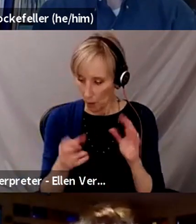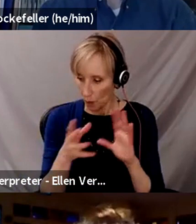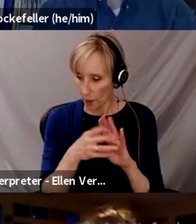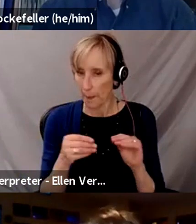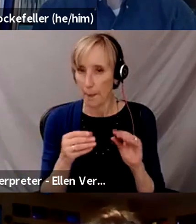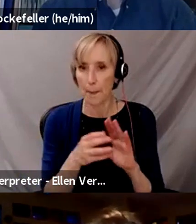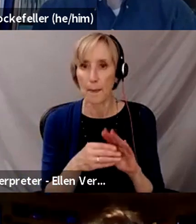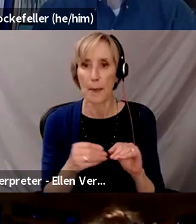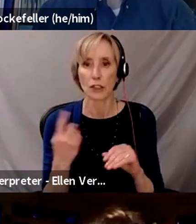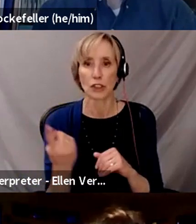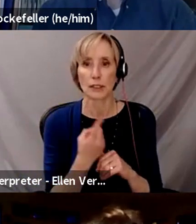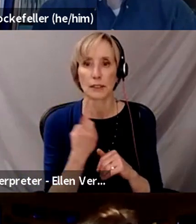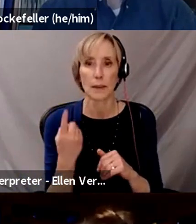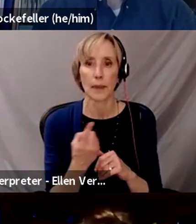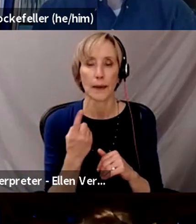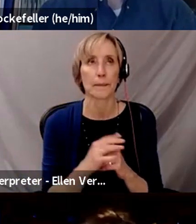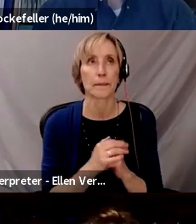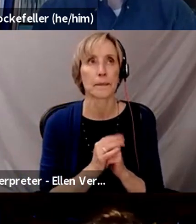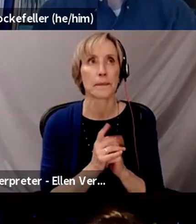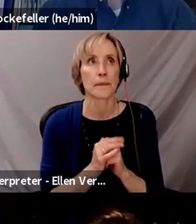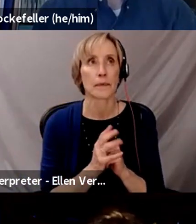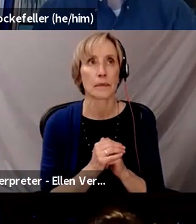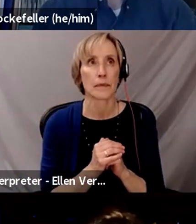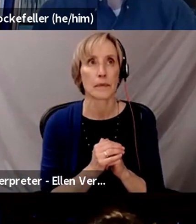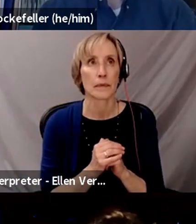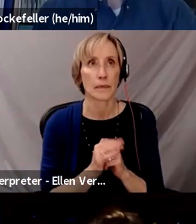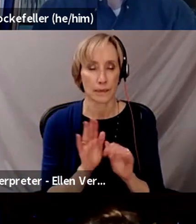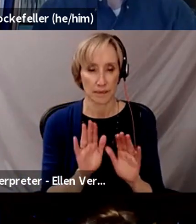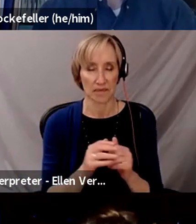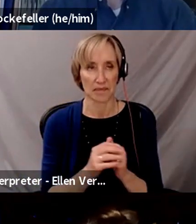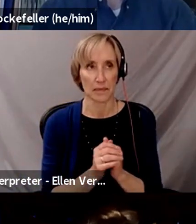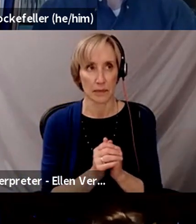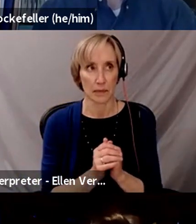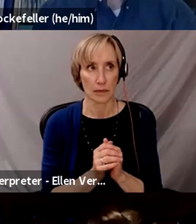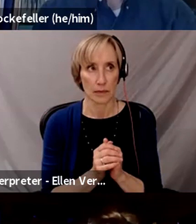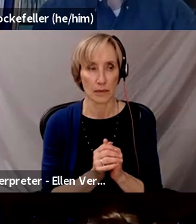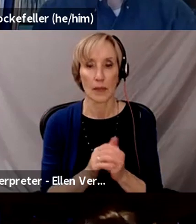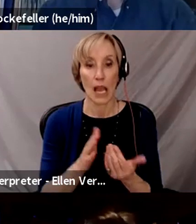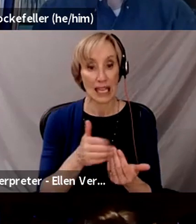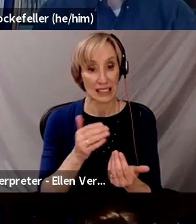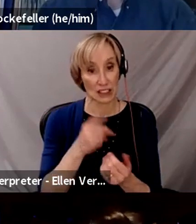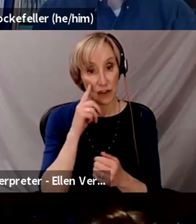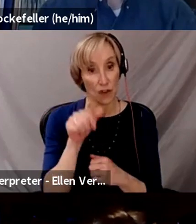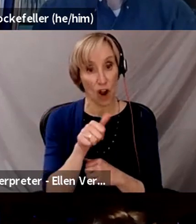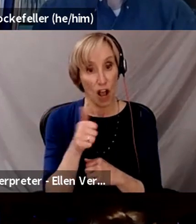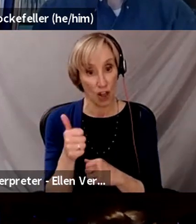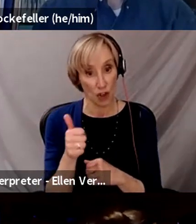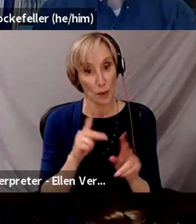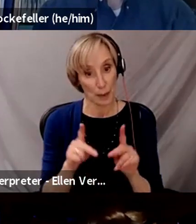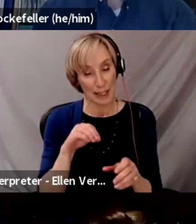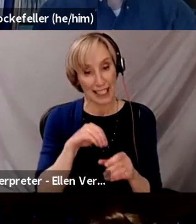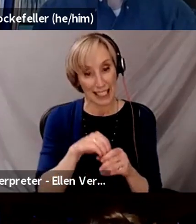how it's easy for other people in the LGBT community to hurt one